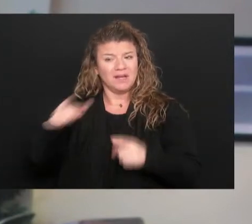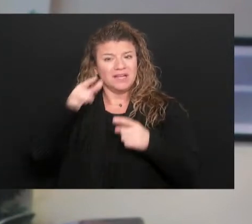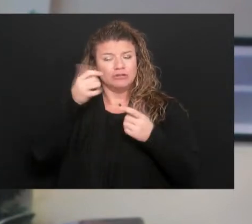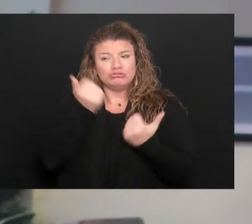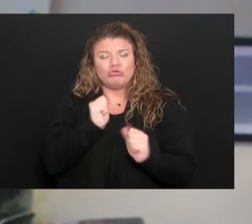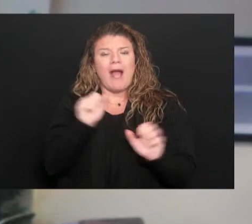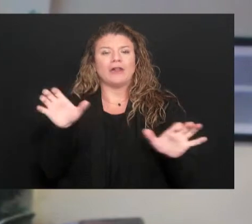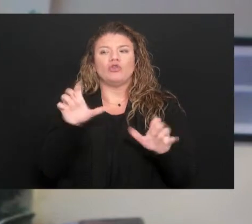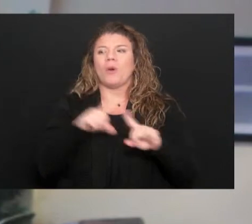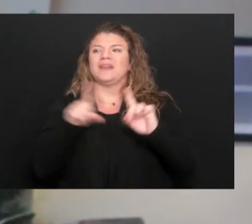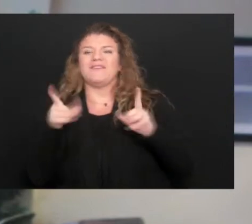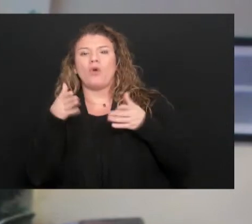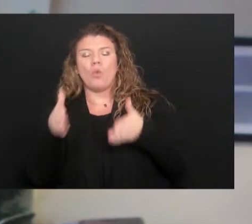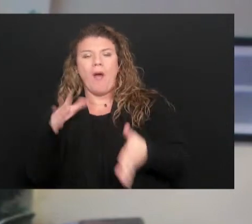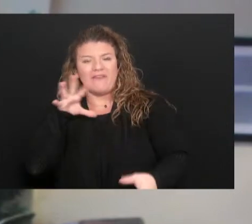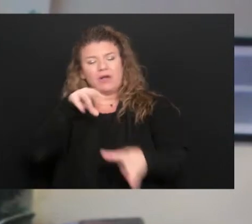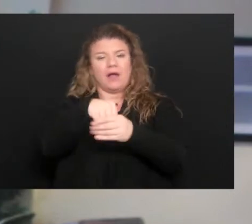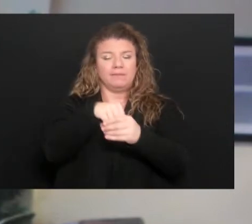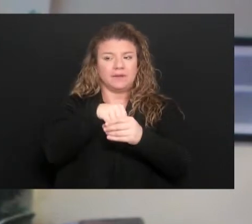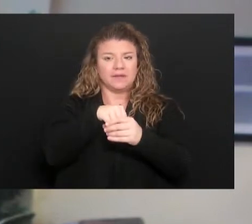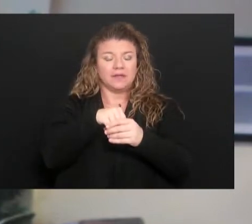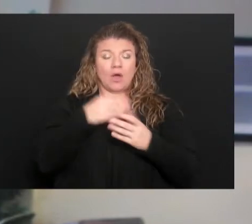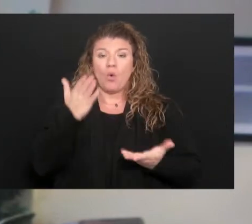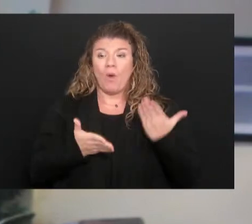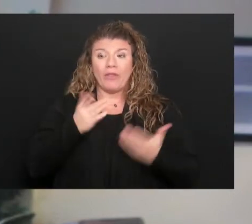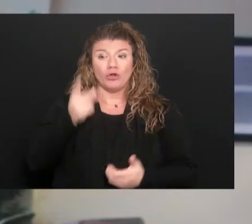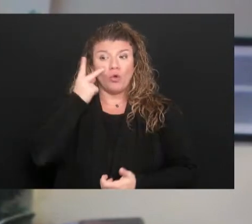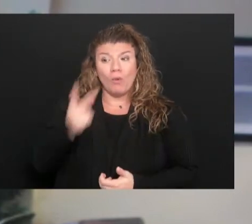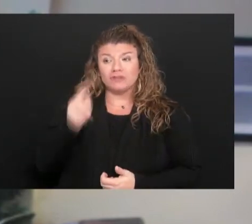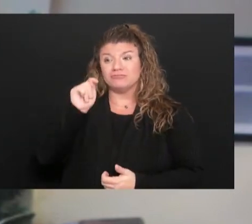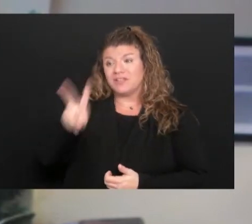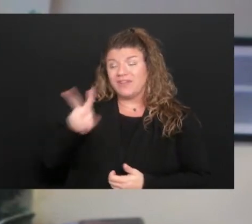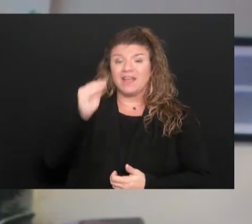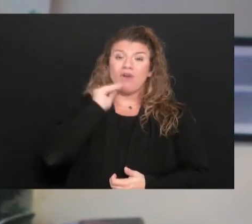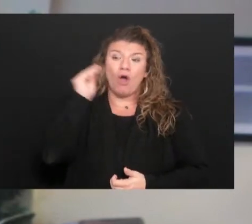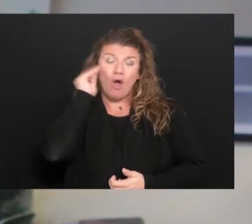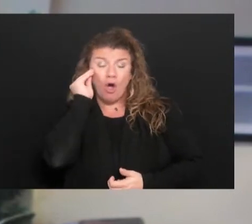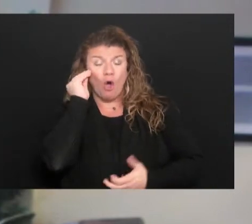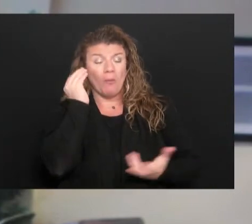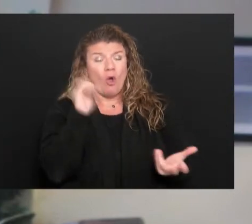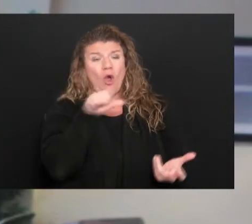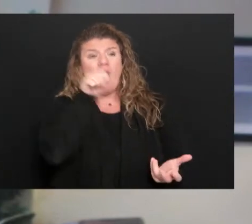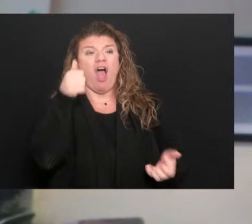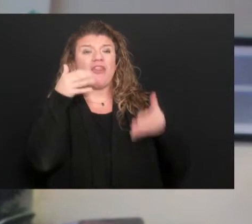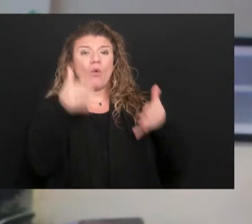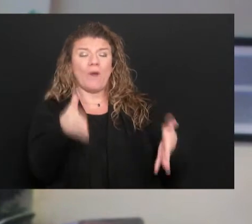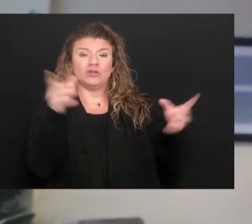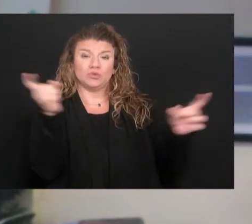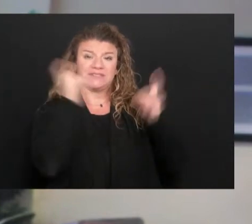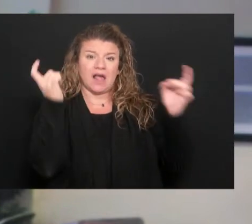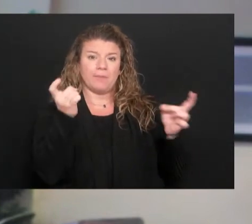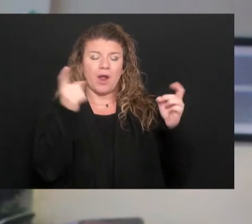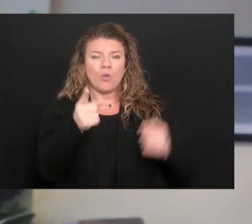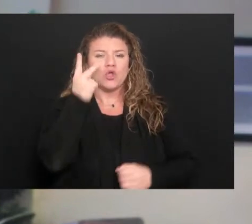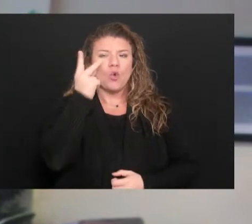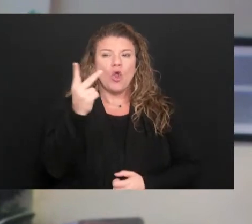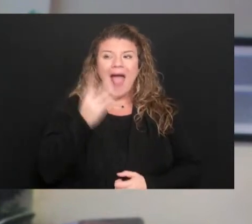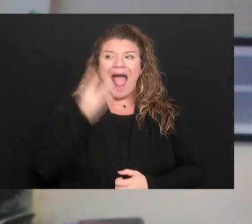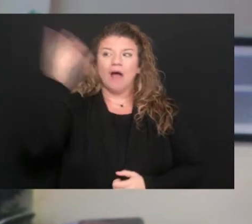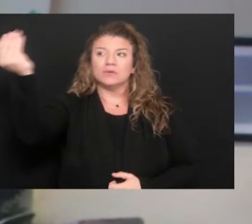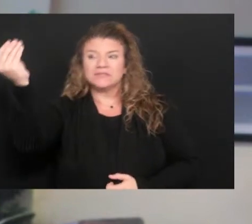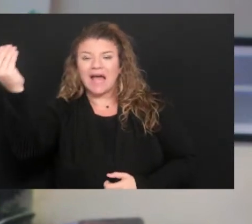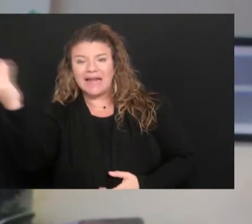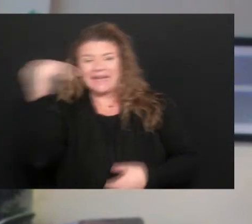other portal. Perhaps it's broadcast or there are other ways that you can celebrate. When we look at outdoor versus